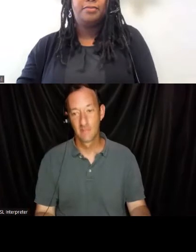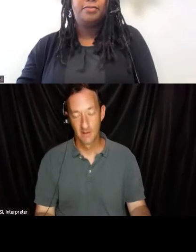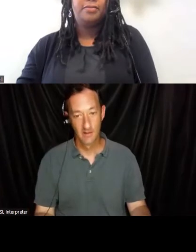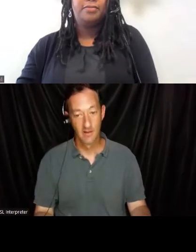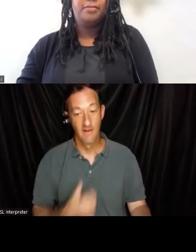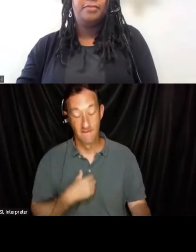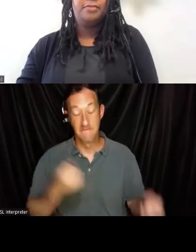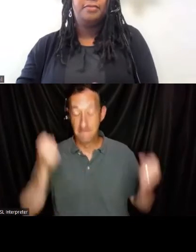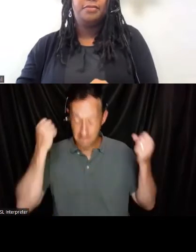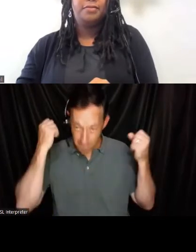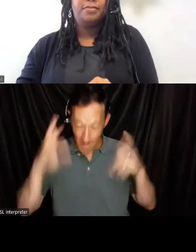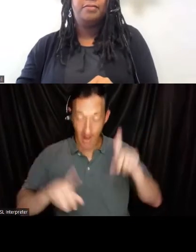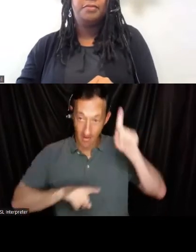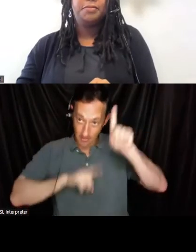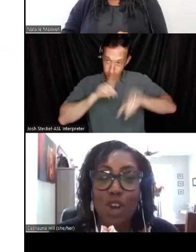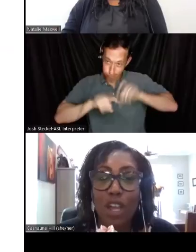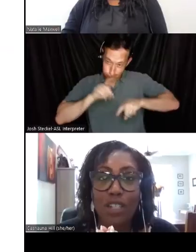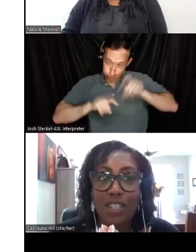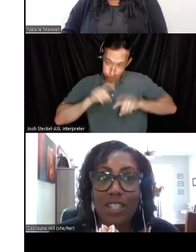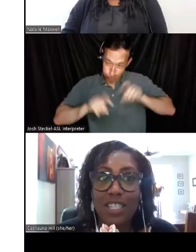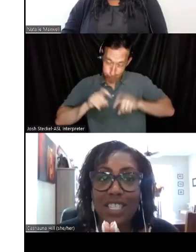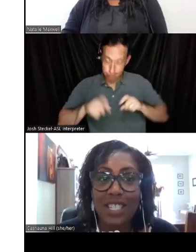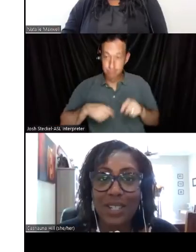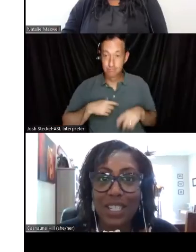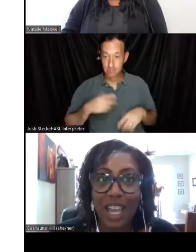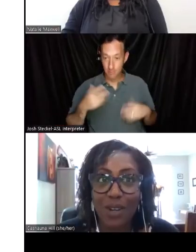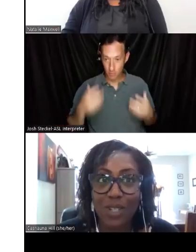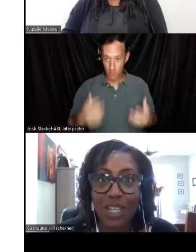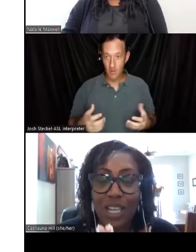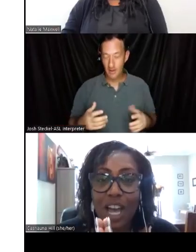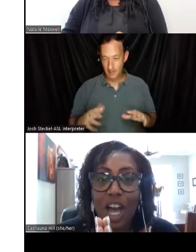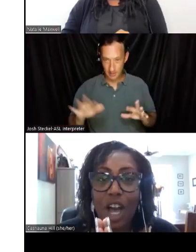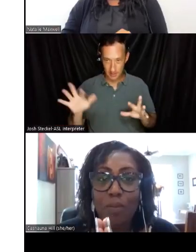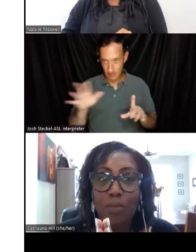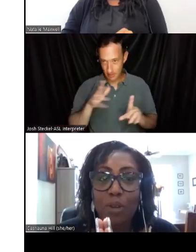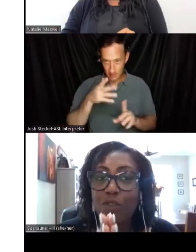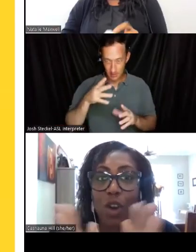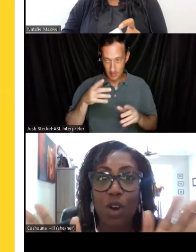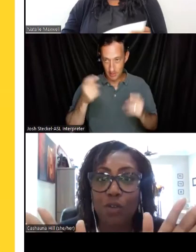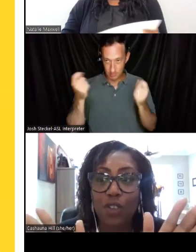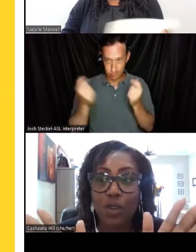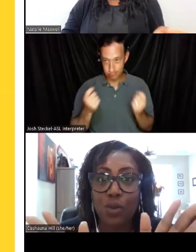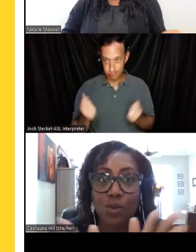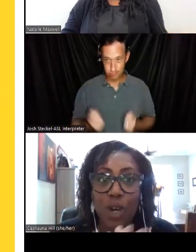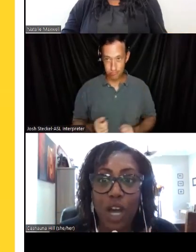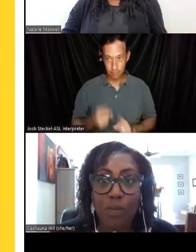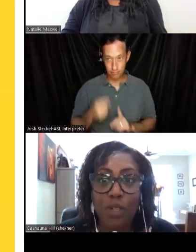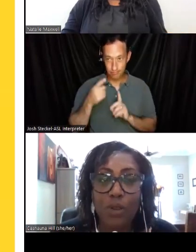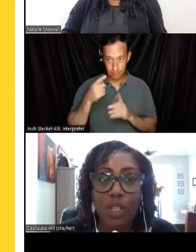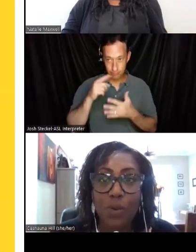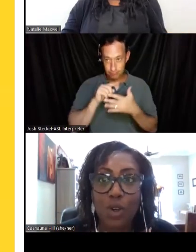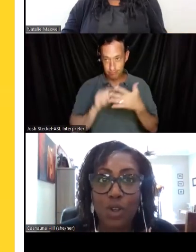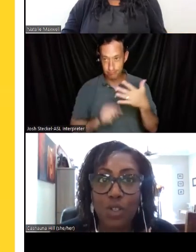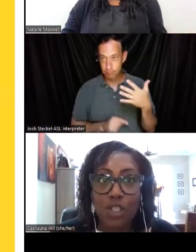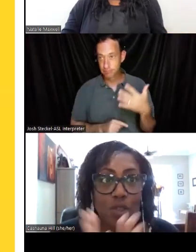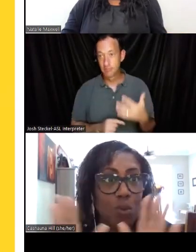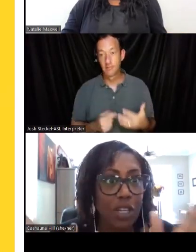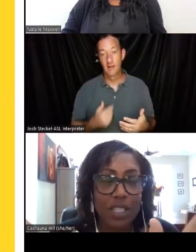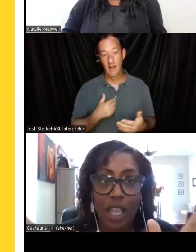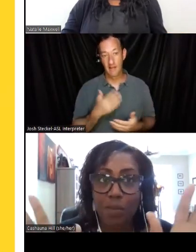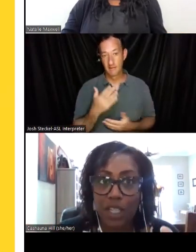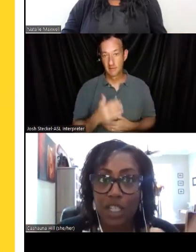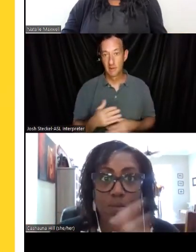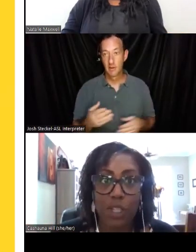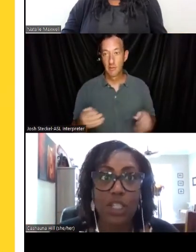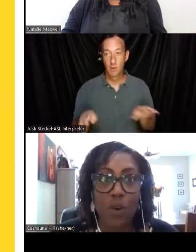have a ton of questions to get to that I'm going to try to distill down. But if there are a few closing words you want